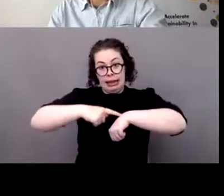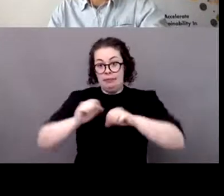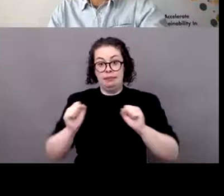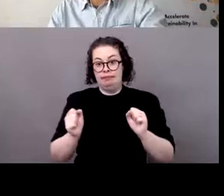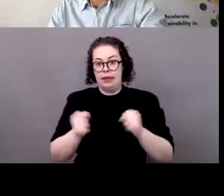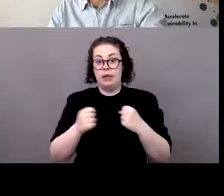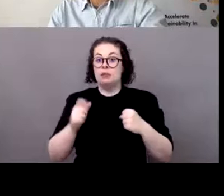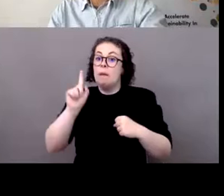we know that's where we need to go.